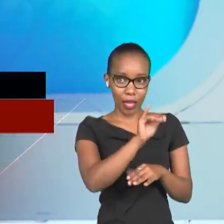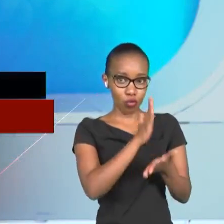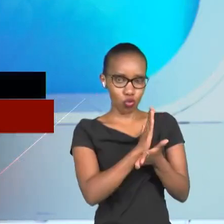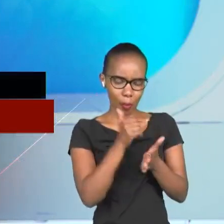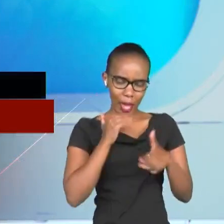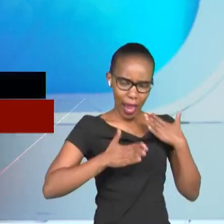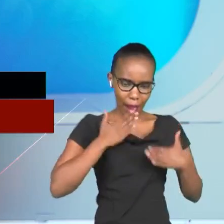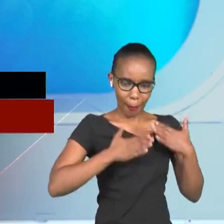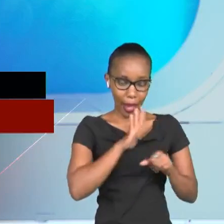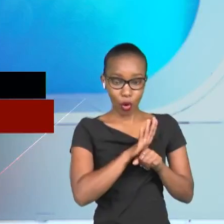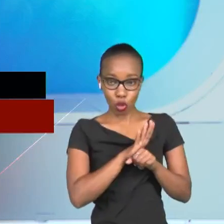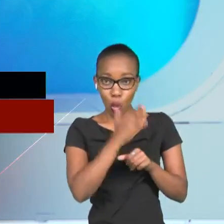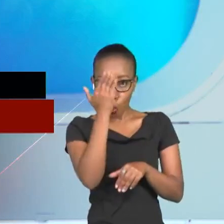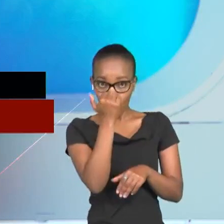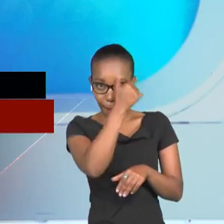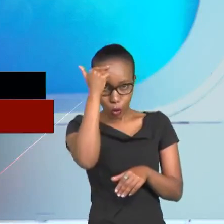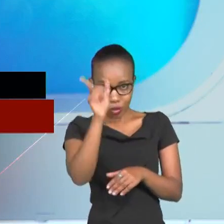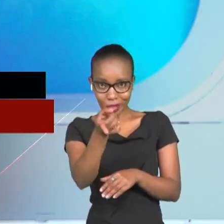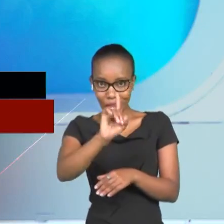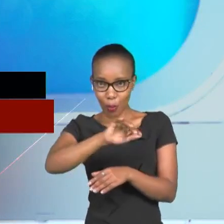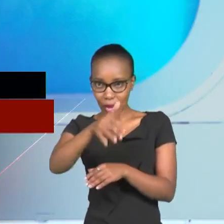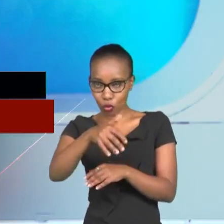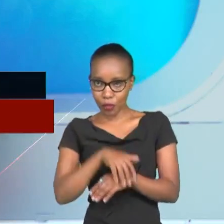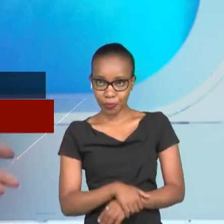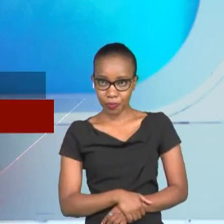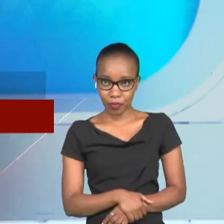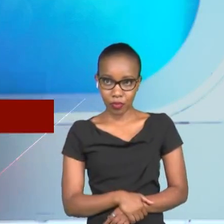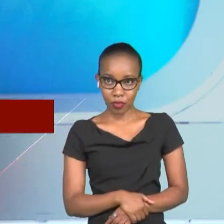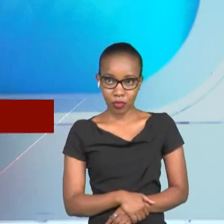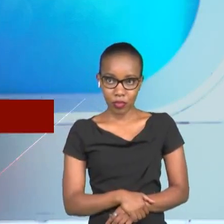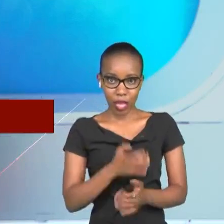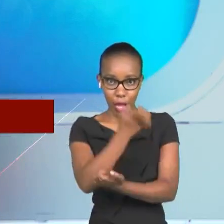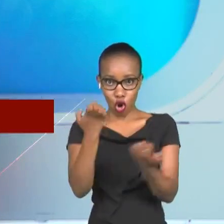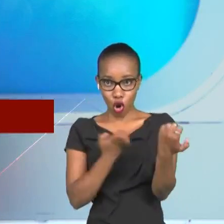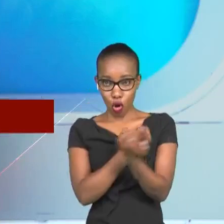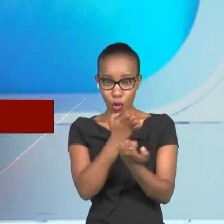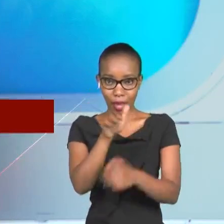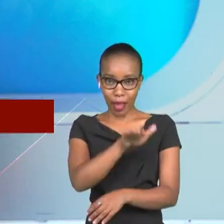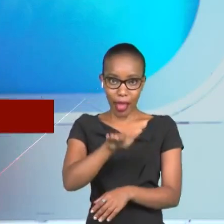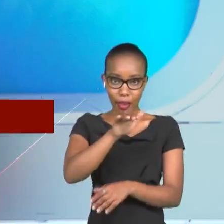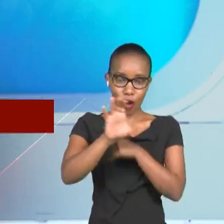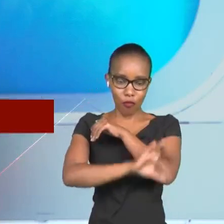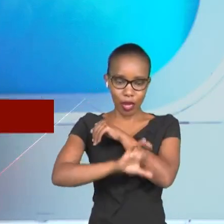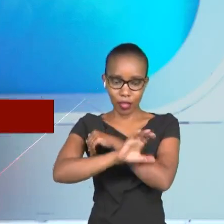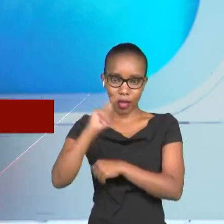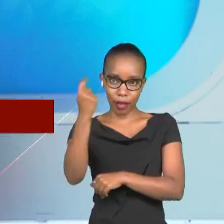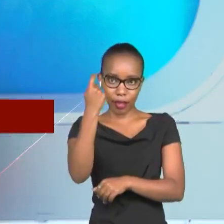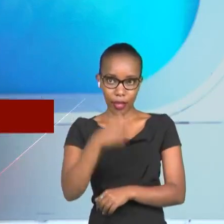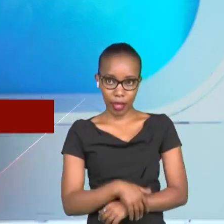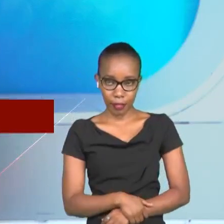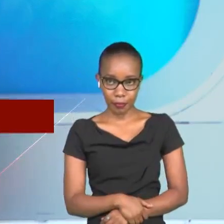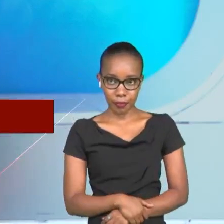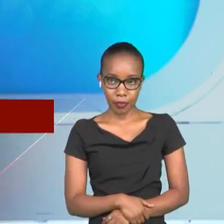excited at the thought of it because Nairobi County is literally the hub, the economic hub of this country, you know. It's literally what